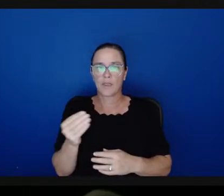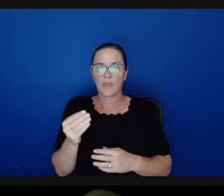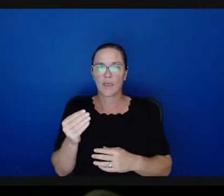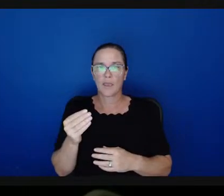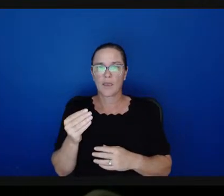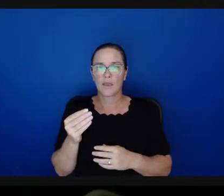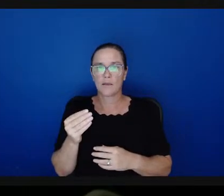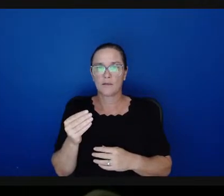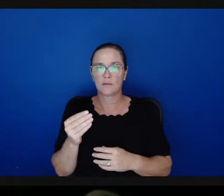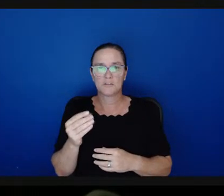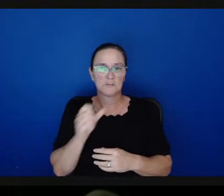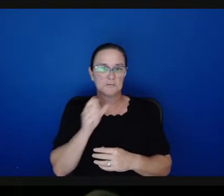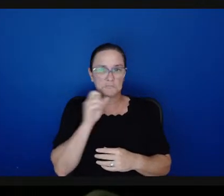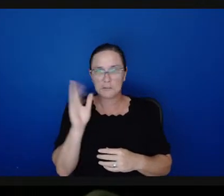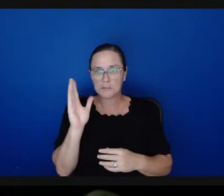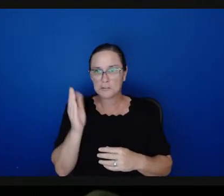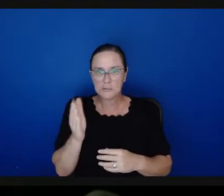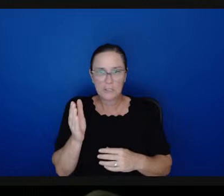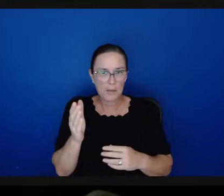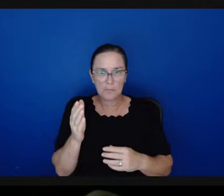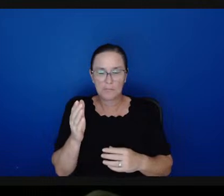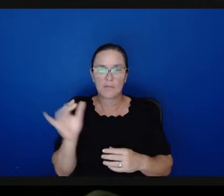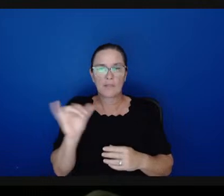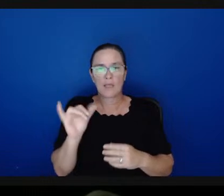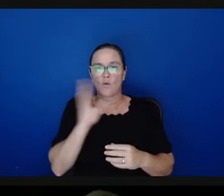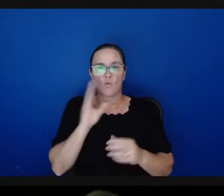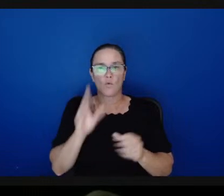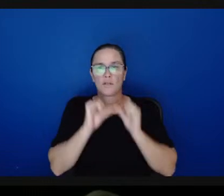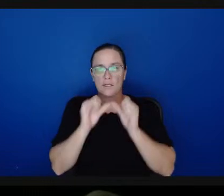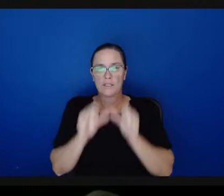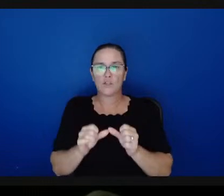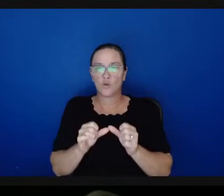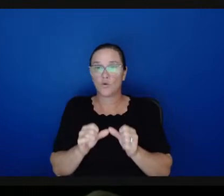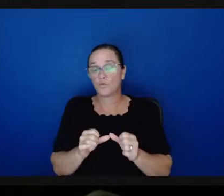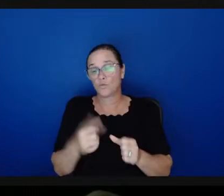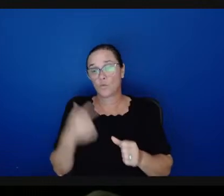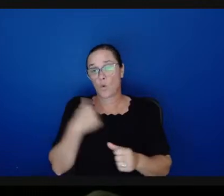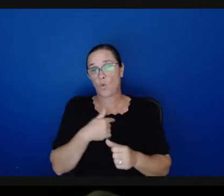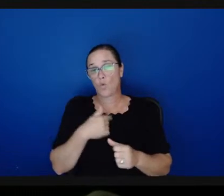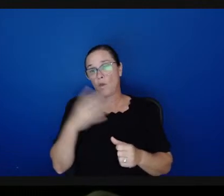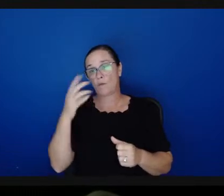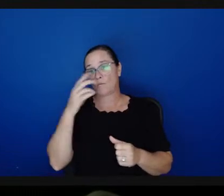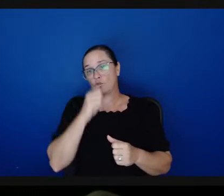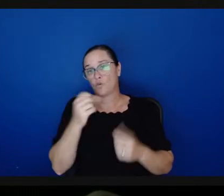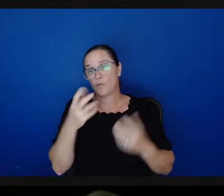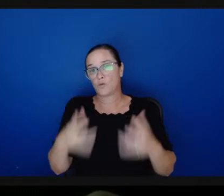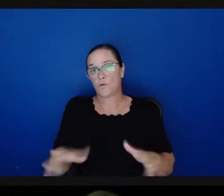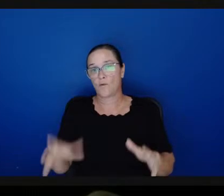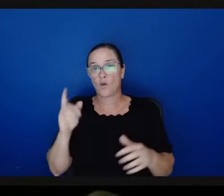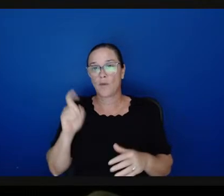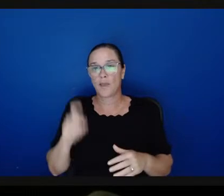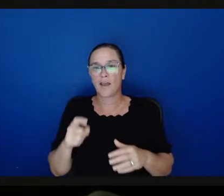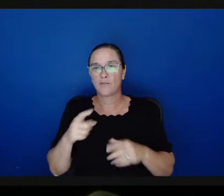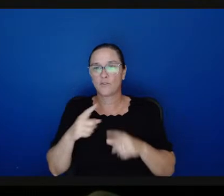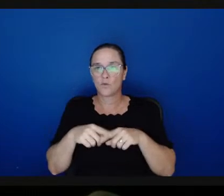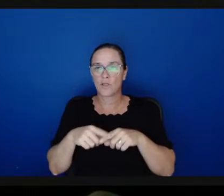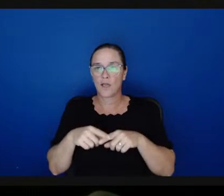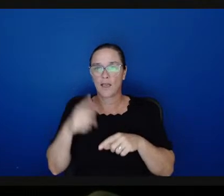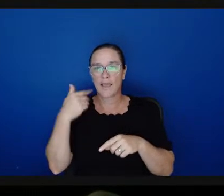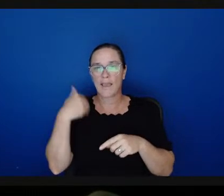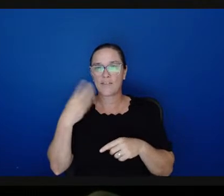seemed unlikely. We haven't heard anything since then, so we presume it's over. And we have to rely entirely on them because here is what it actually consisted